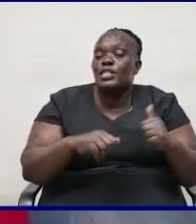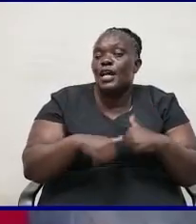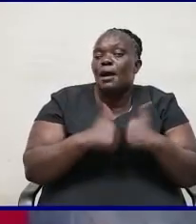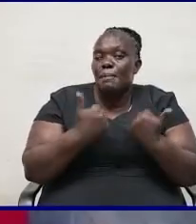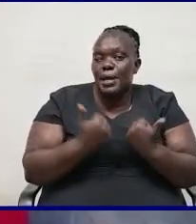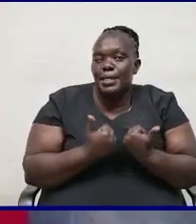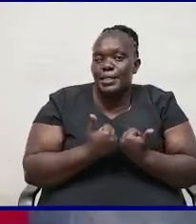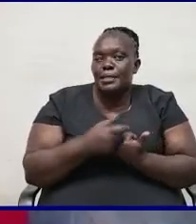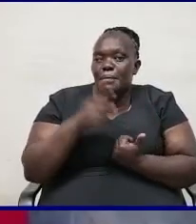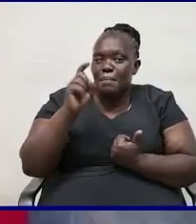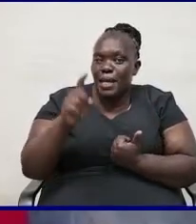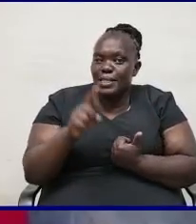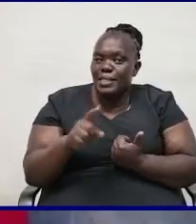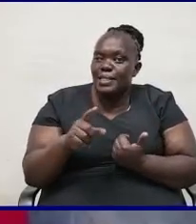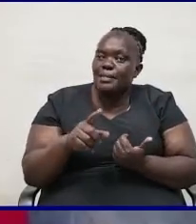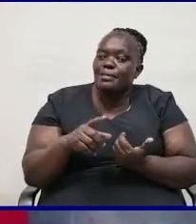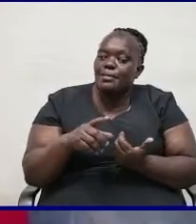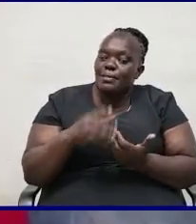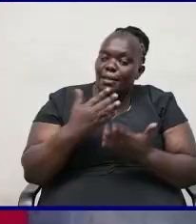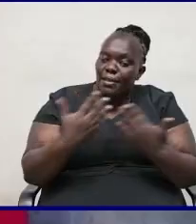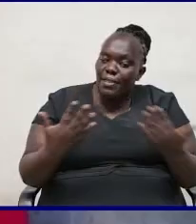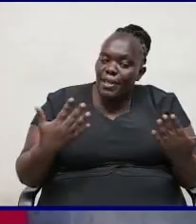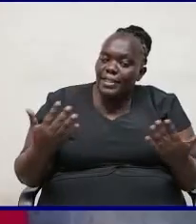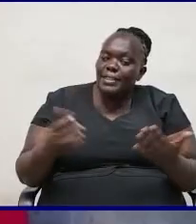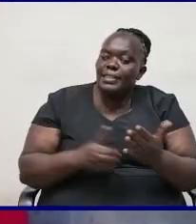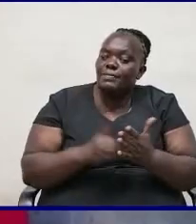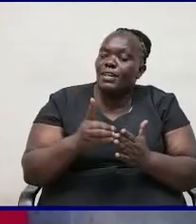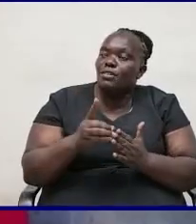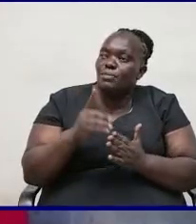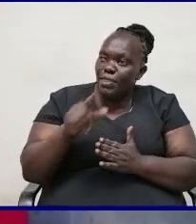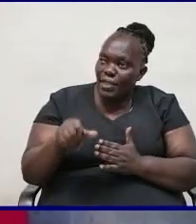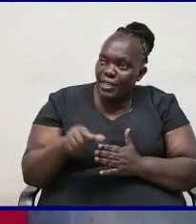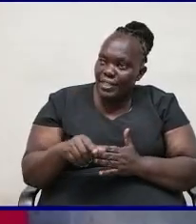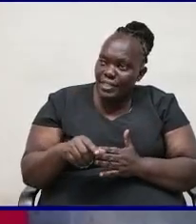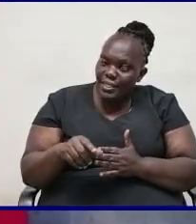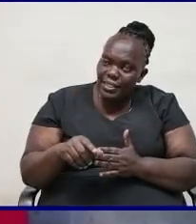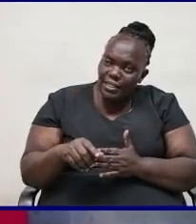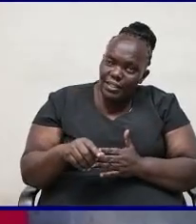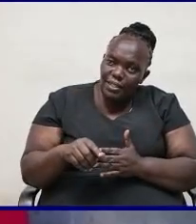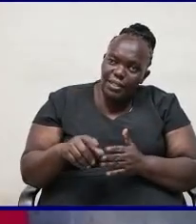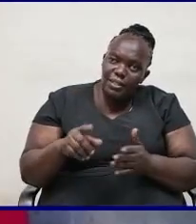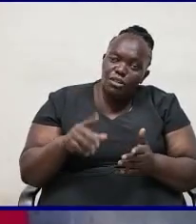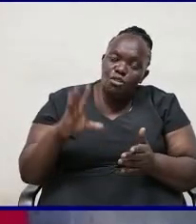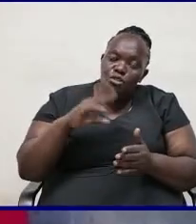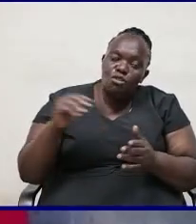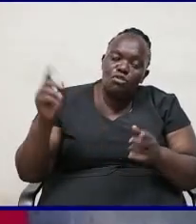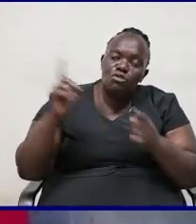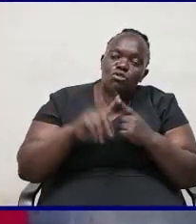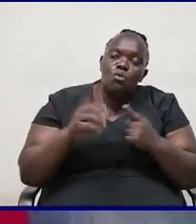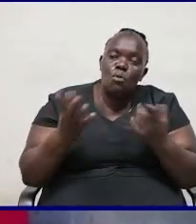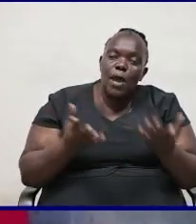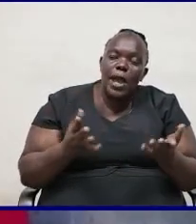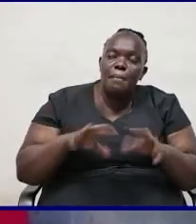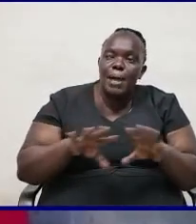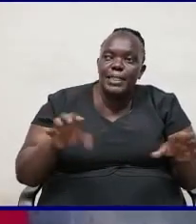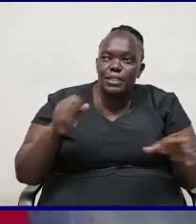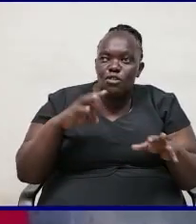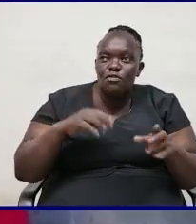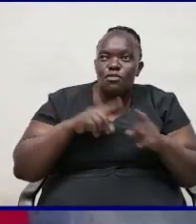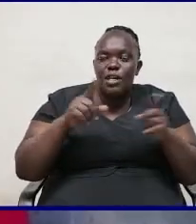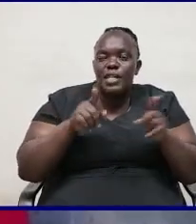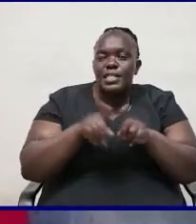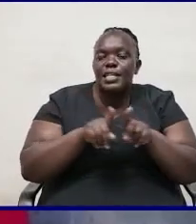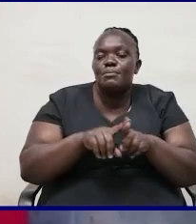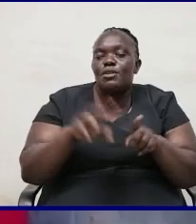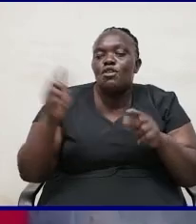that it supports product development. Because that particular levy goes towards marketing of tourism. So a